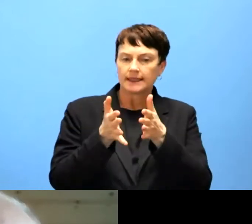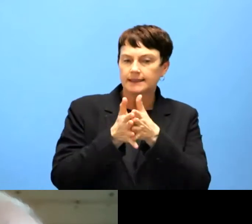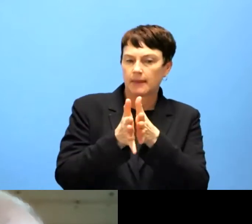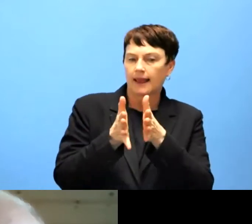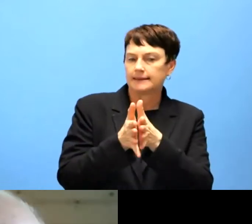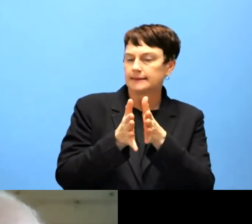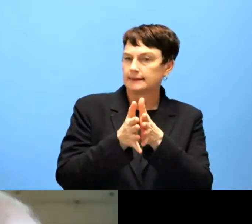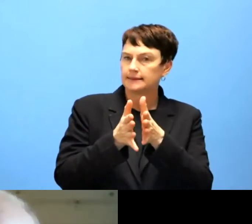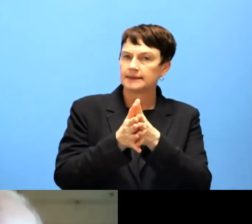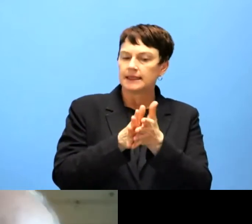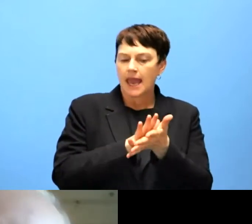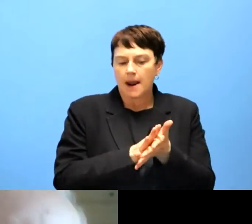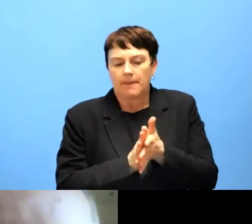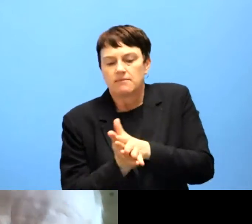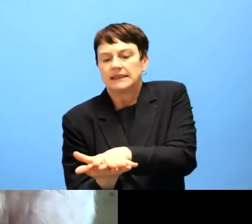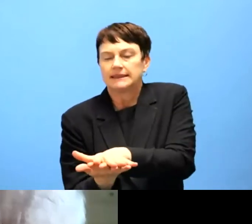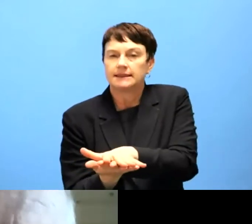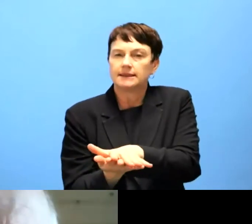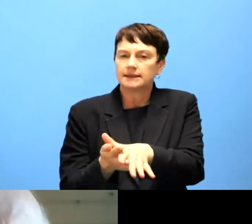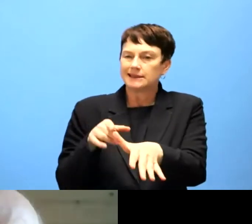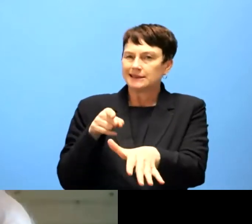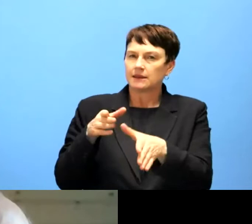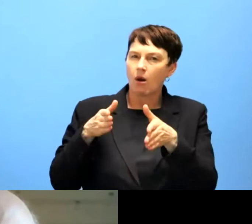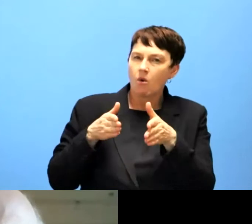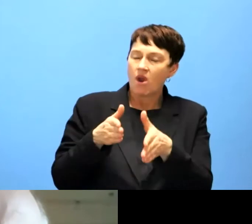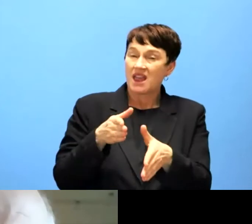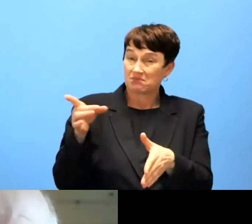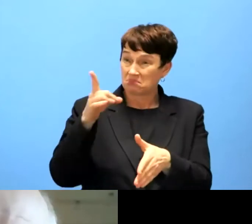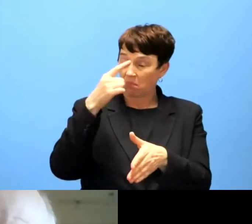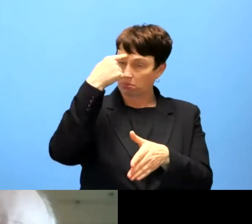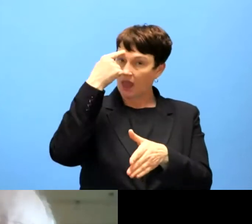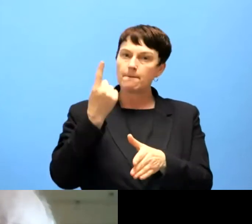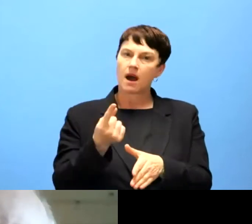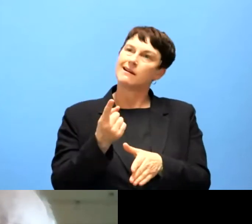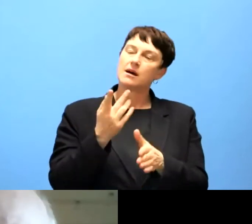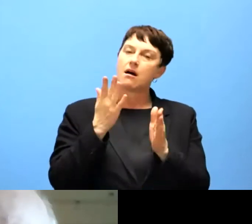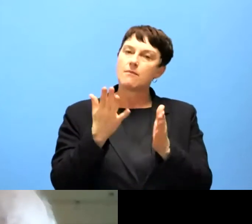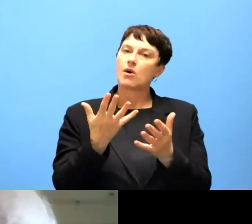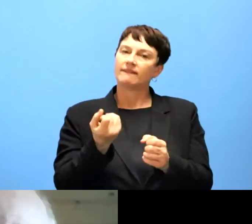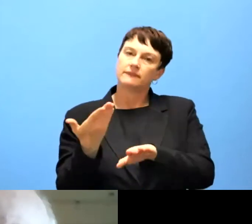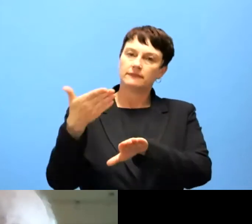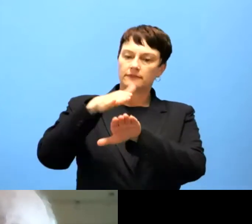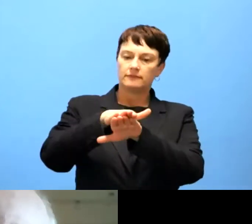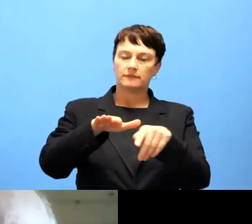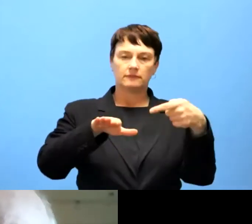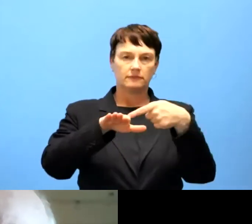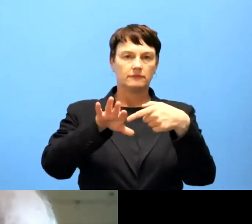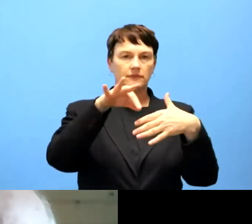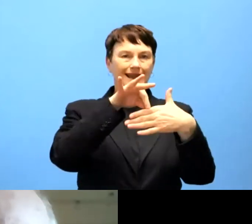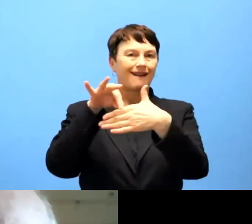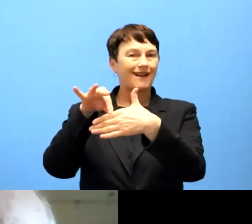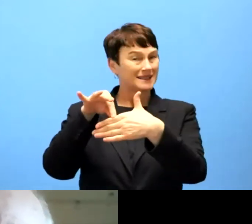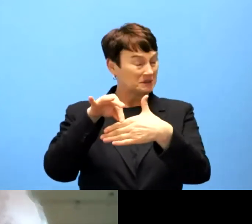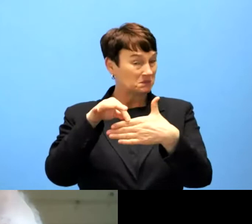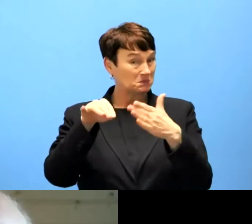a guiding document to the standard, do you think that would be beneficial for the implementation of the